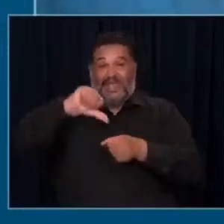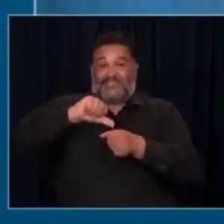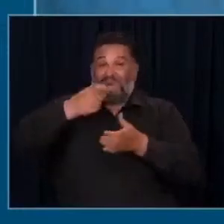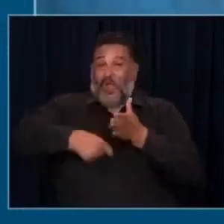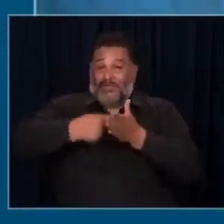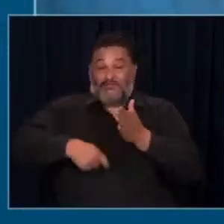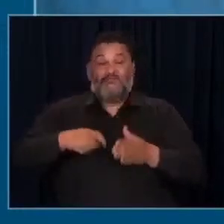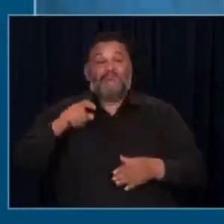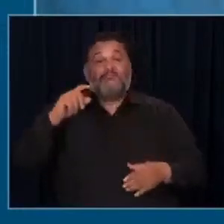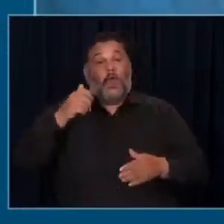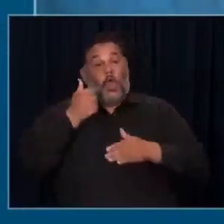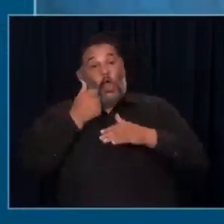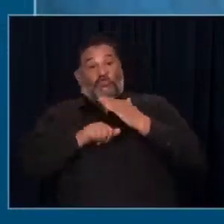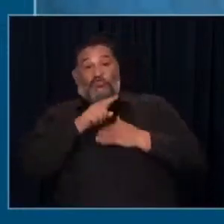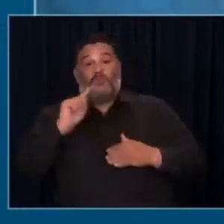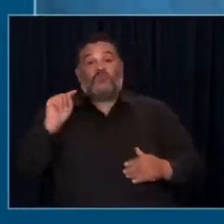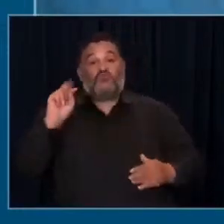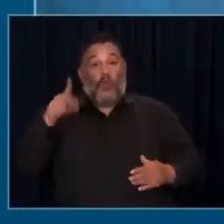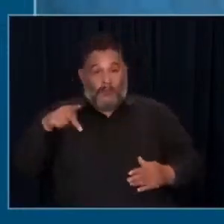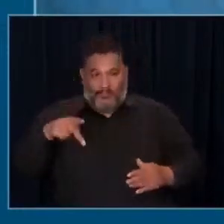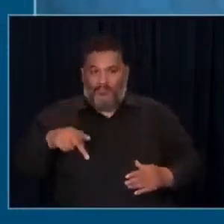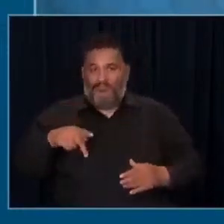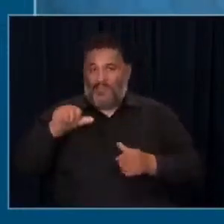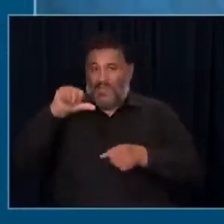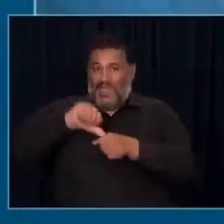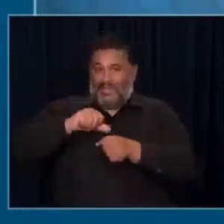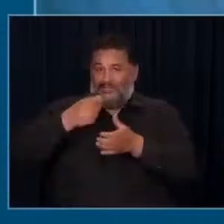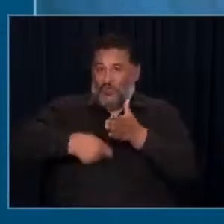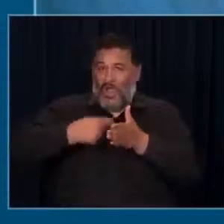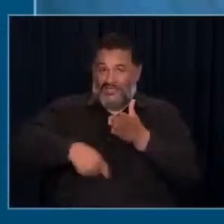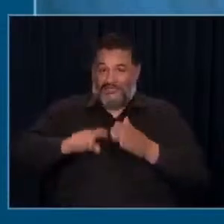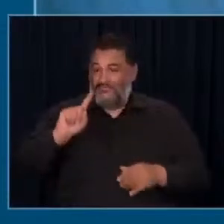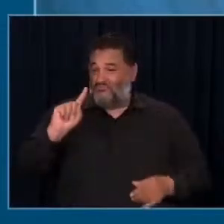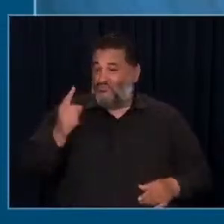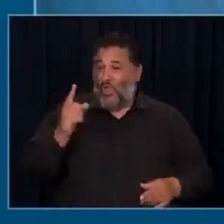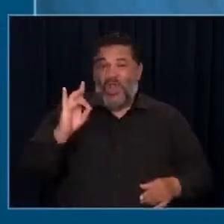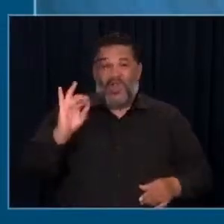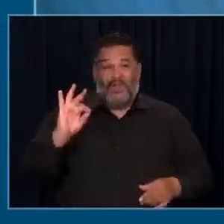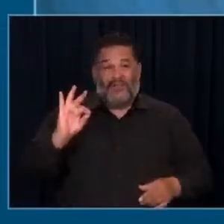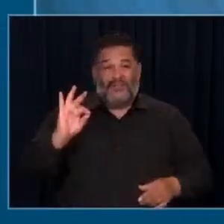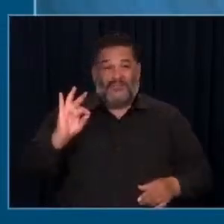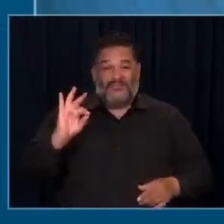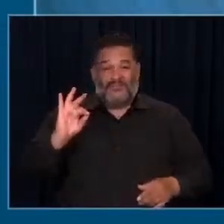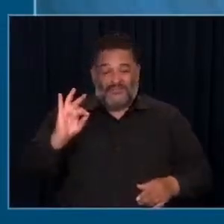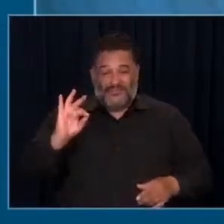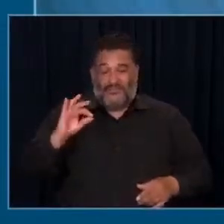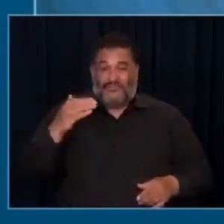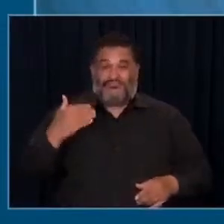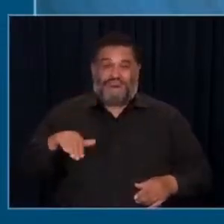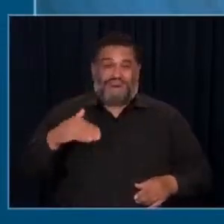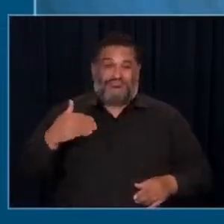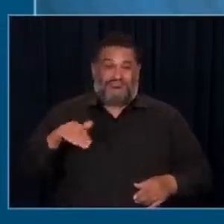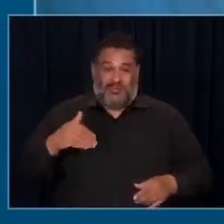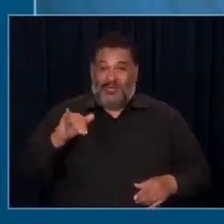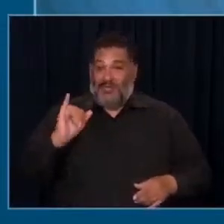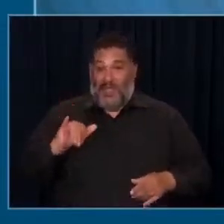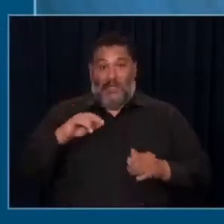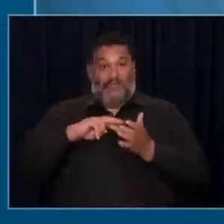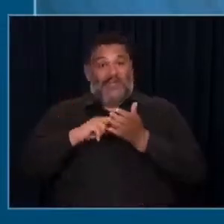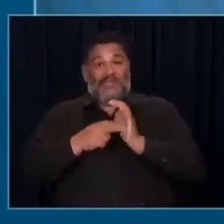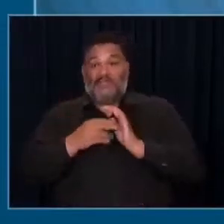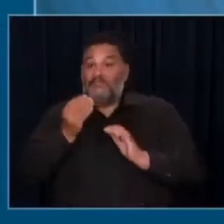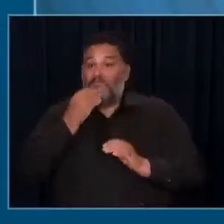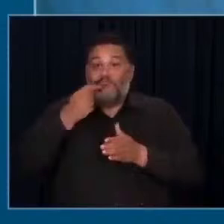Trump, we had gas prices that were $1.89. That translates to lower